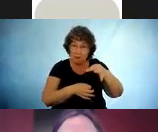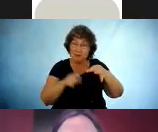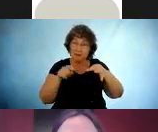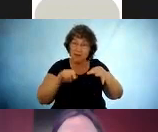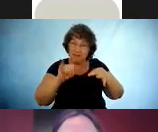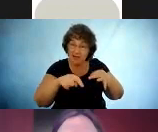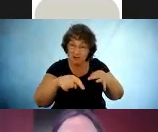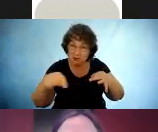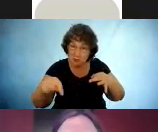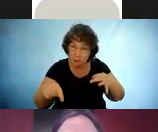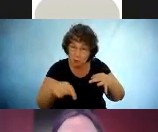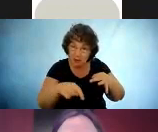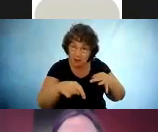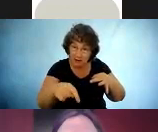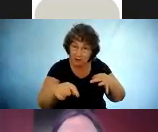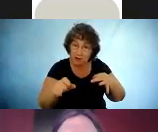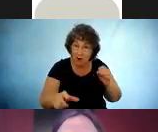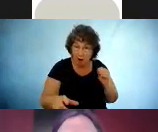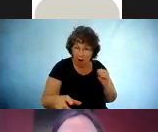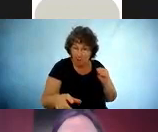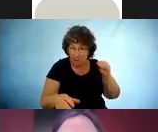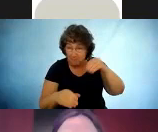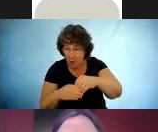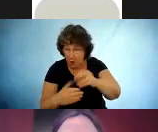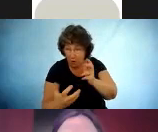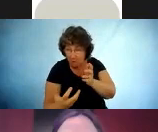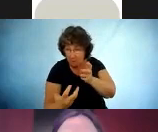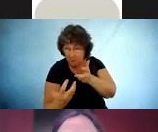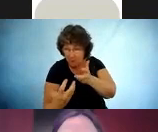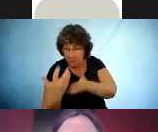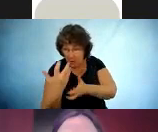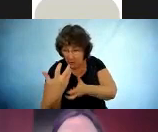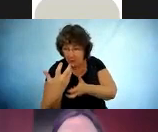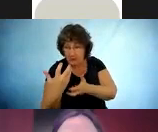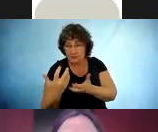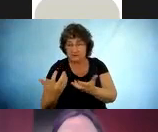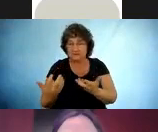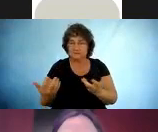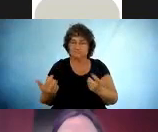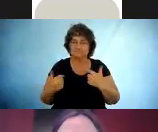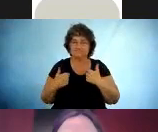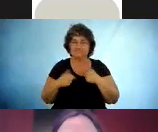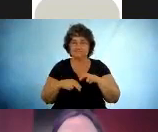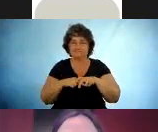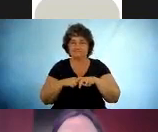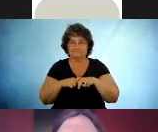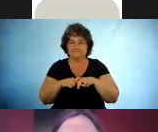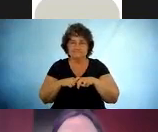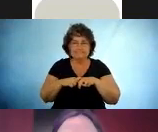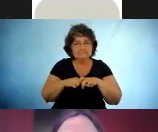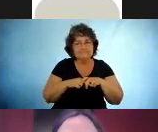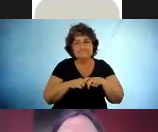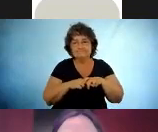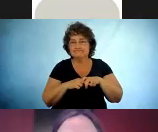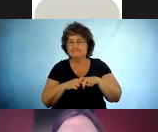work for the hands and your particular skills. So I sat there a while, thinking maybe it's best